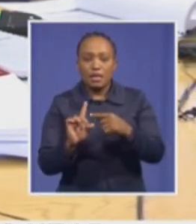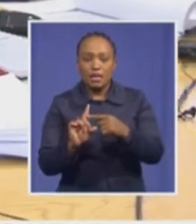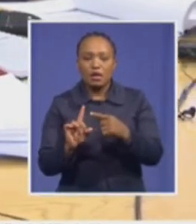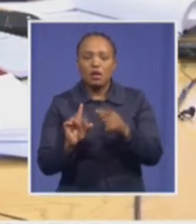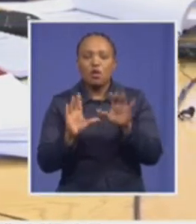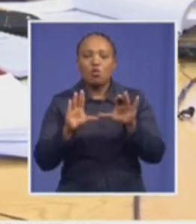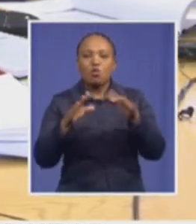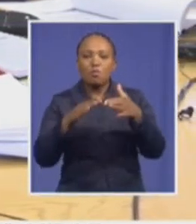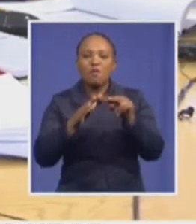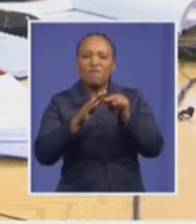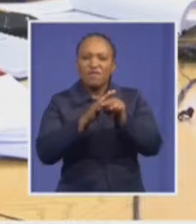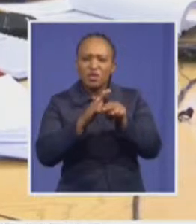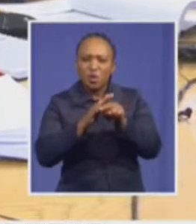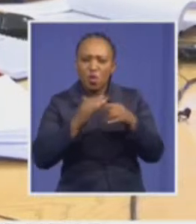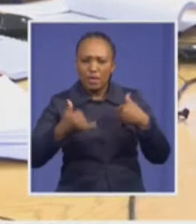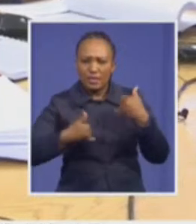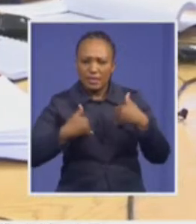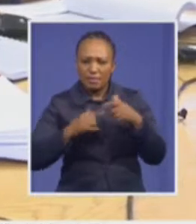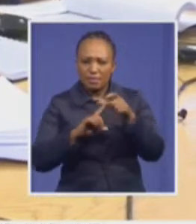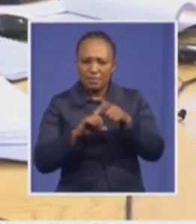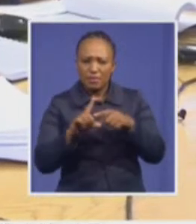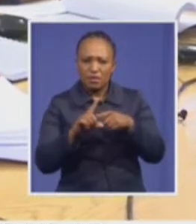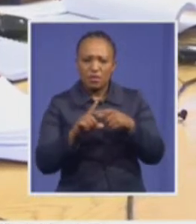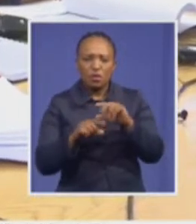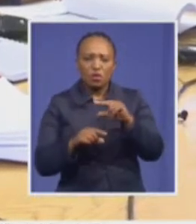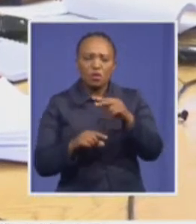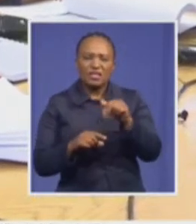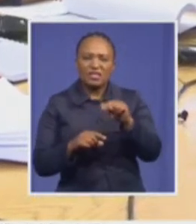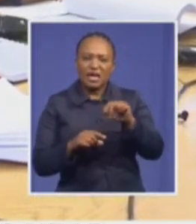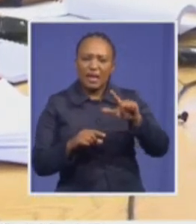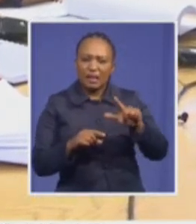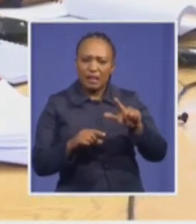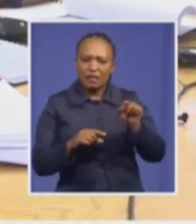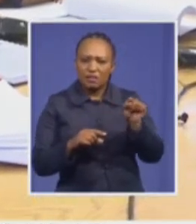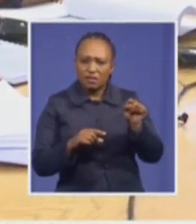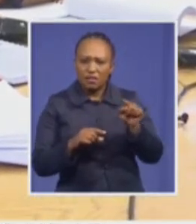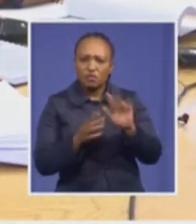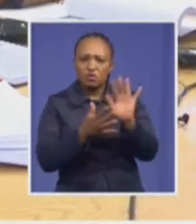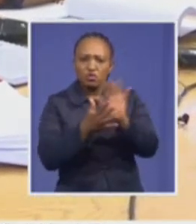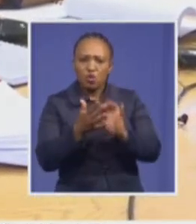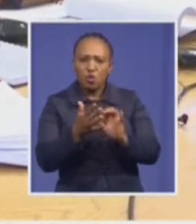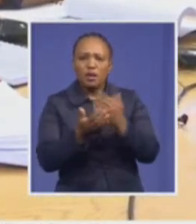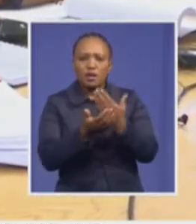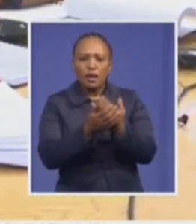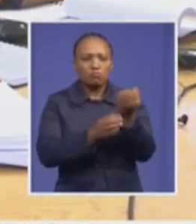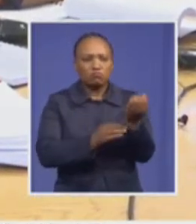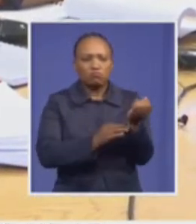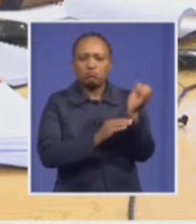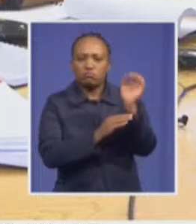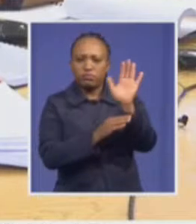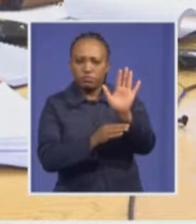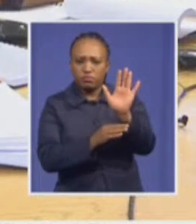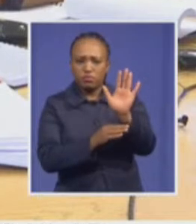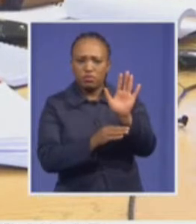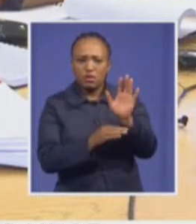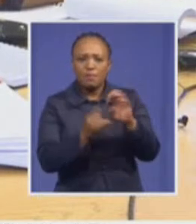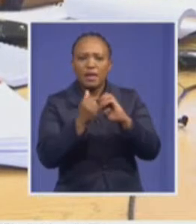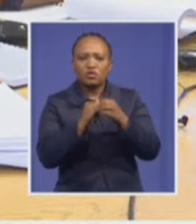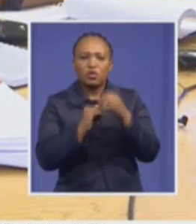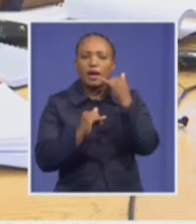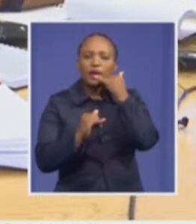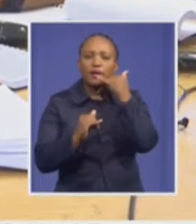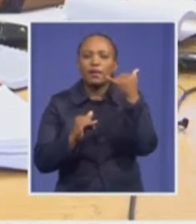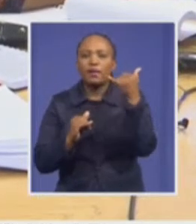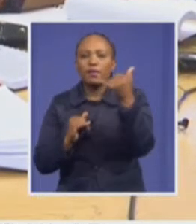channel the story would have aired. I tried to make contact. Excuse me, Chair. It